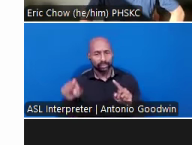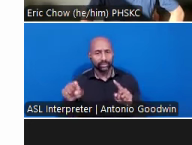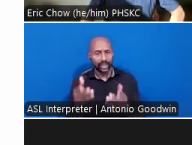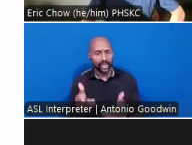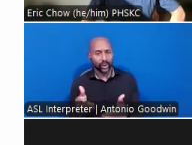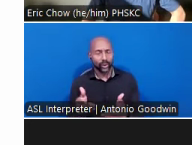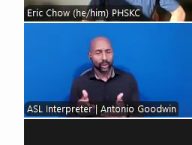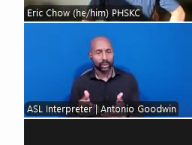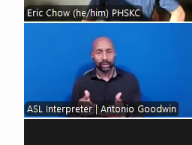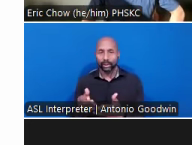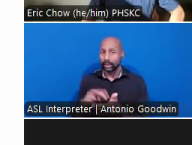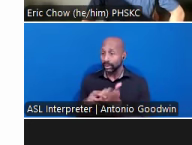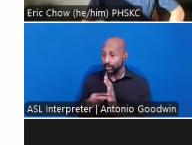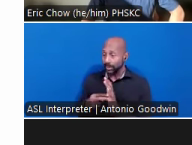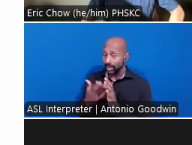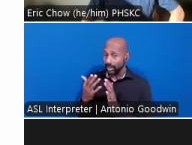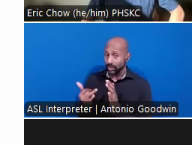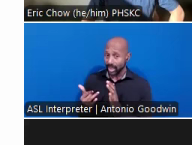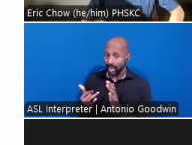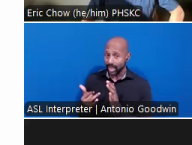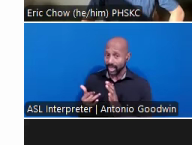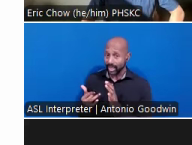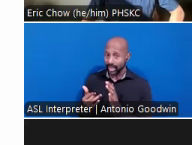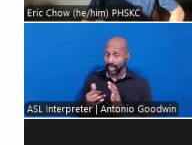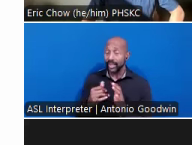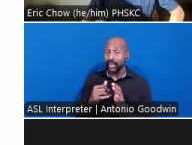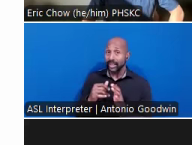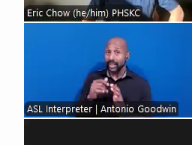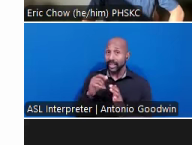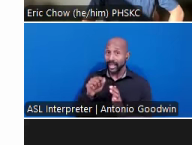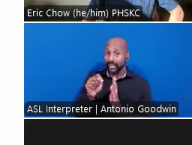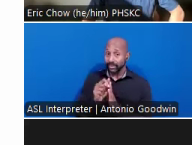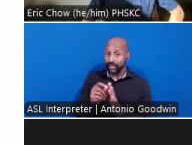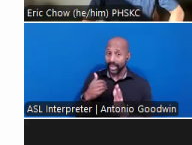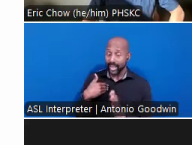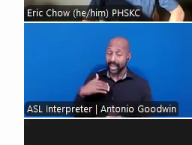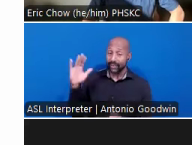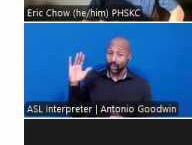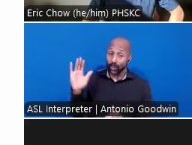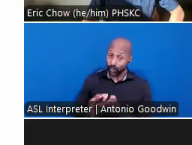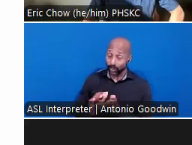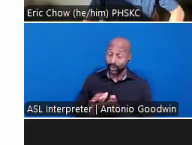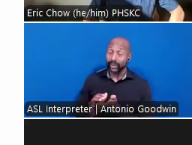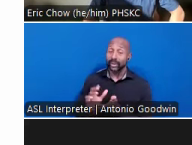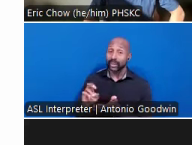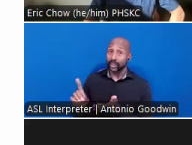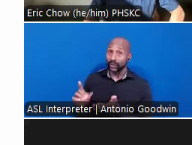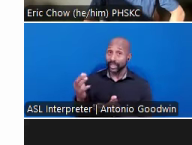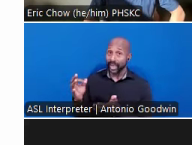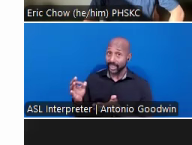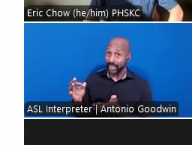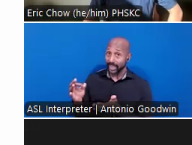Oh, you mean like why there was this period of time where there were far fewer COVID-19 levels?